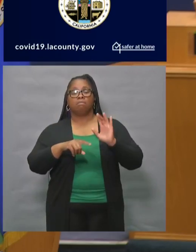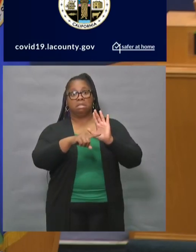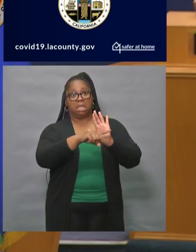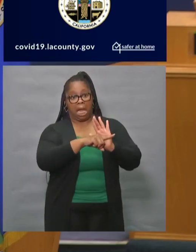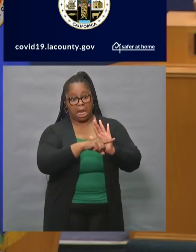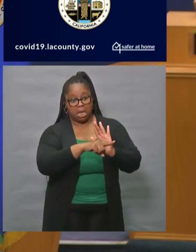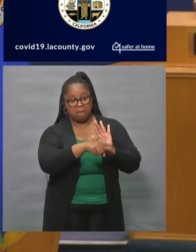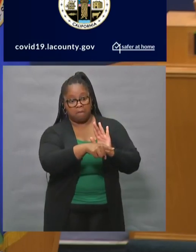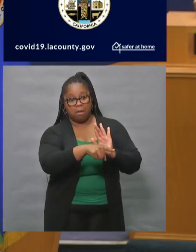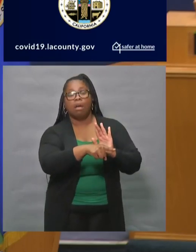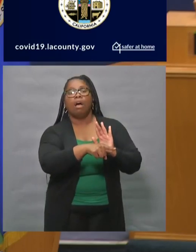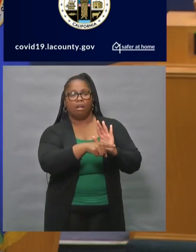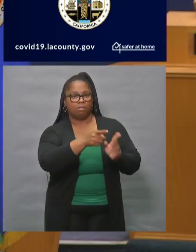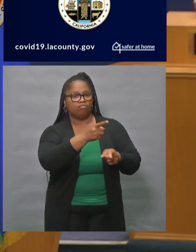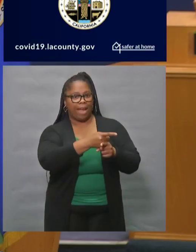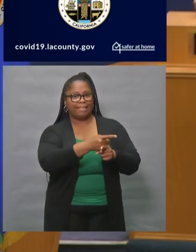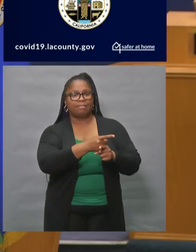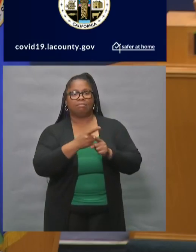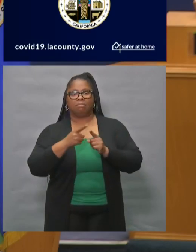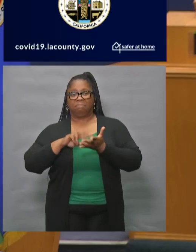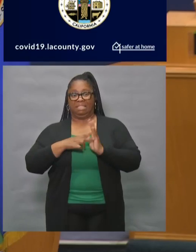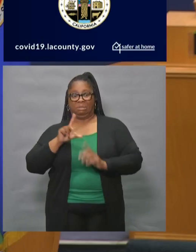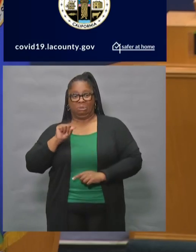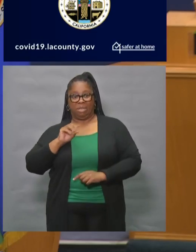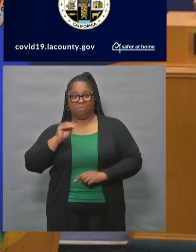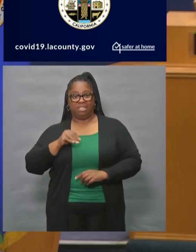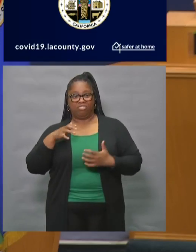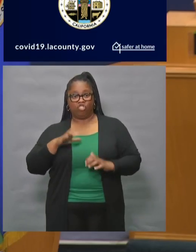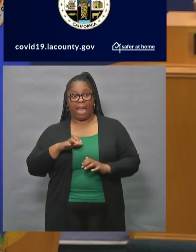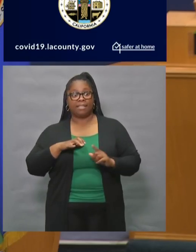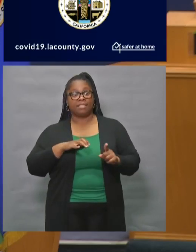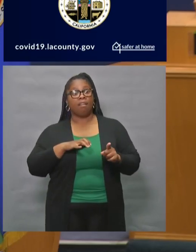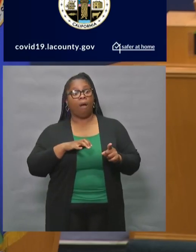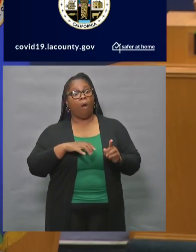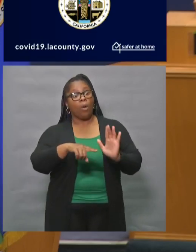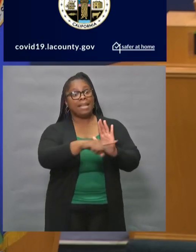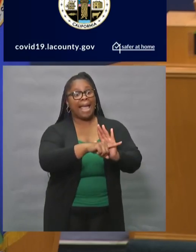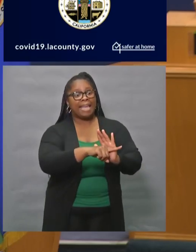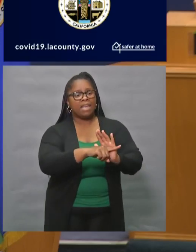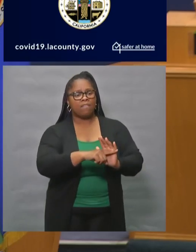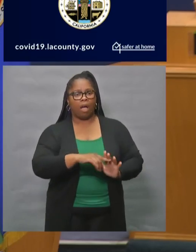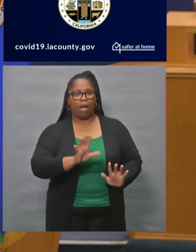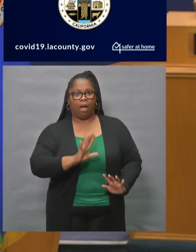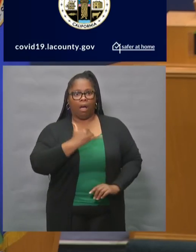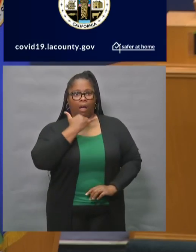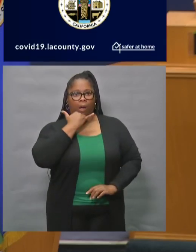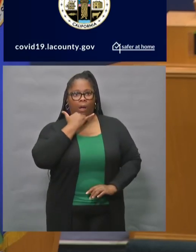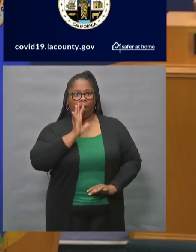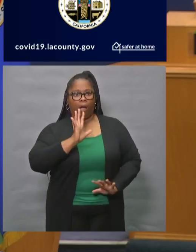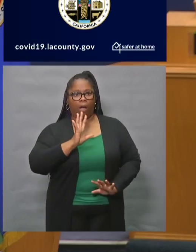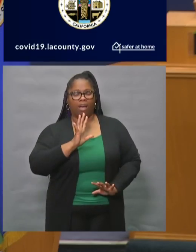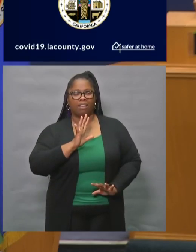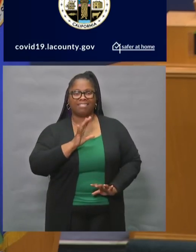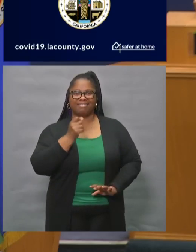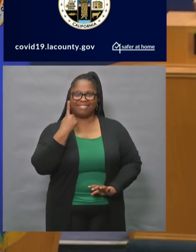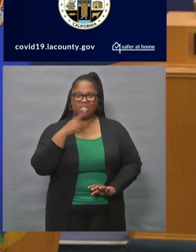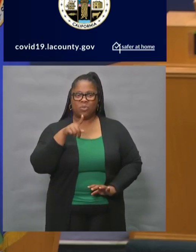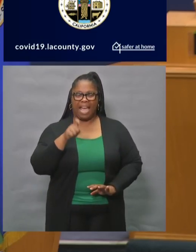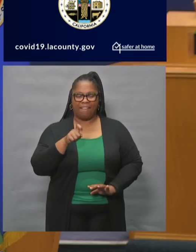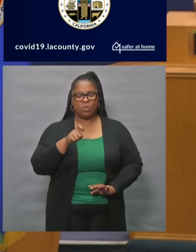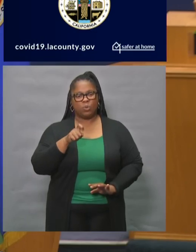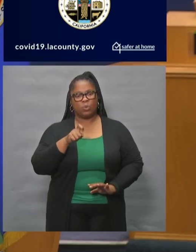about 20% of a 20% chance of the negatives actually being positive. You have to really adjust for that when you make